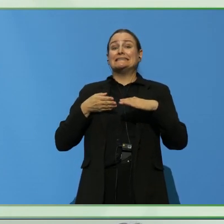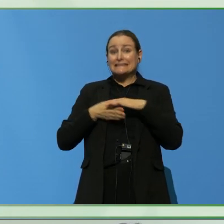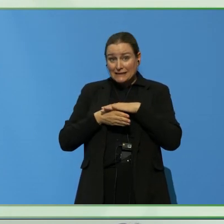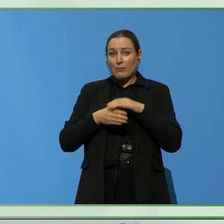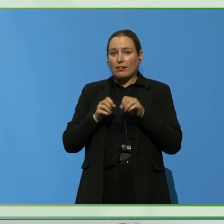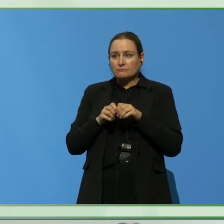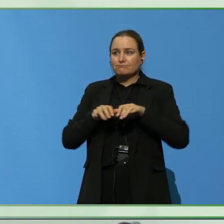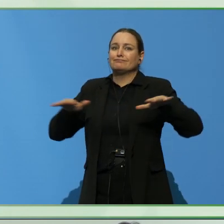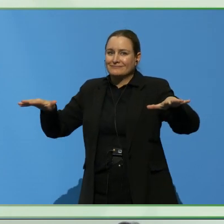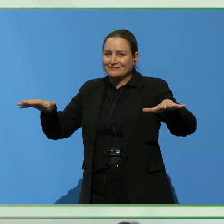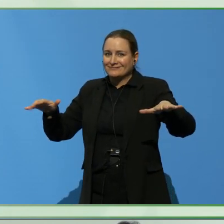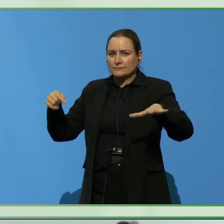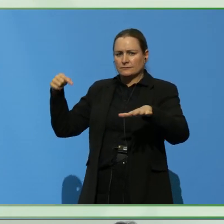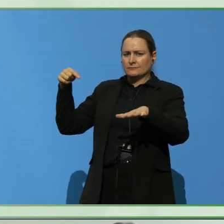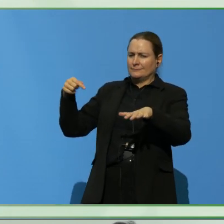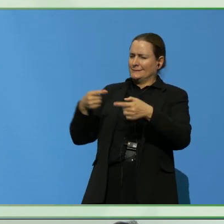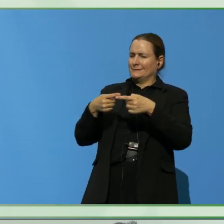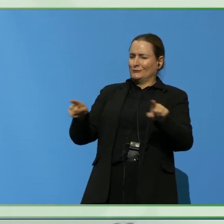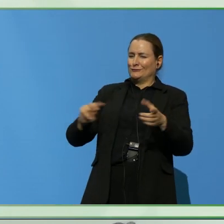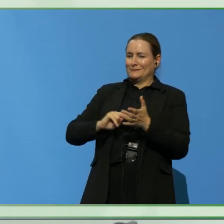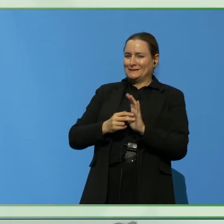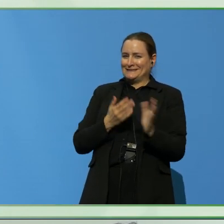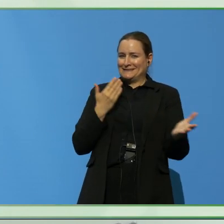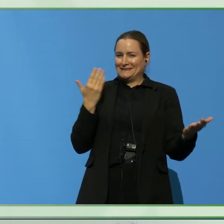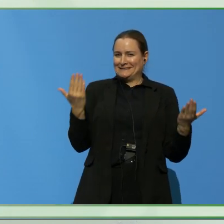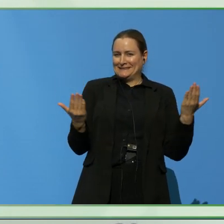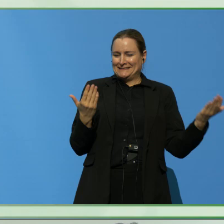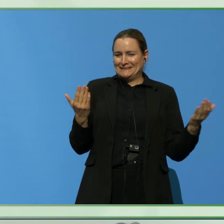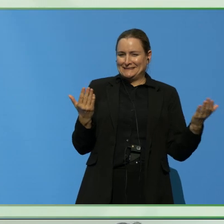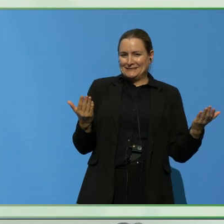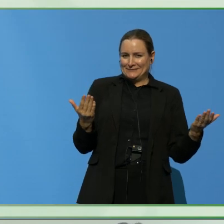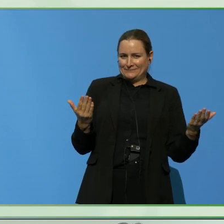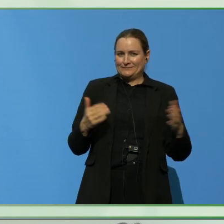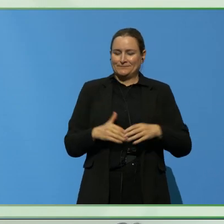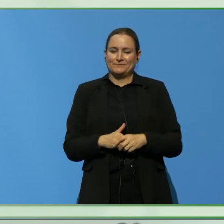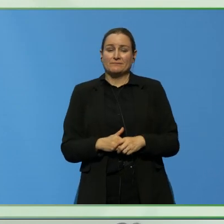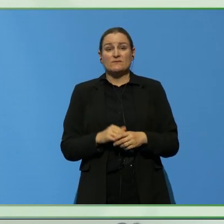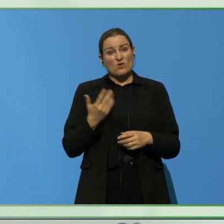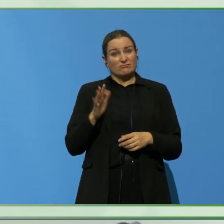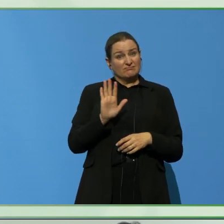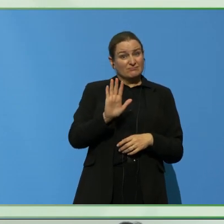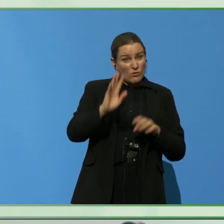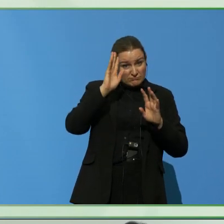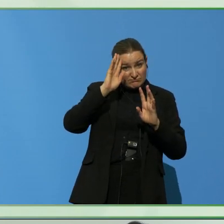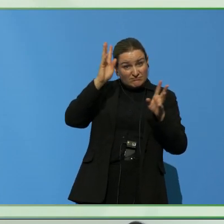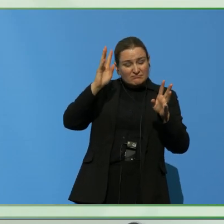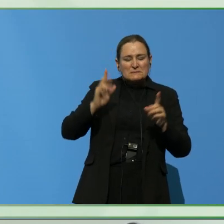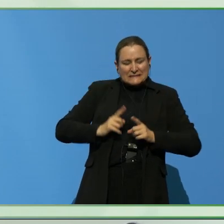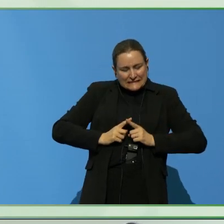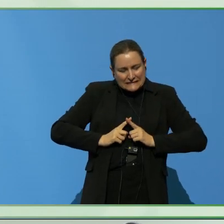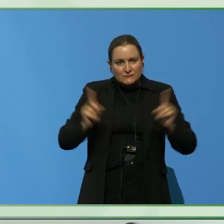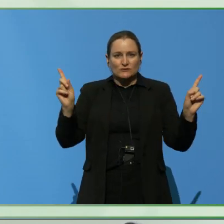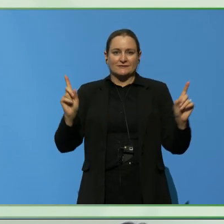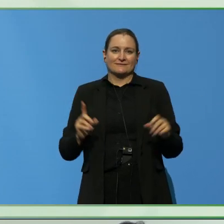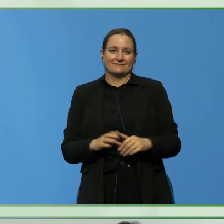traction or validation, and you should have a genuinely differentiated innovation. Things that we don't care